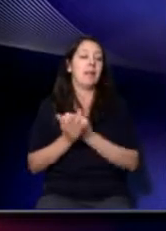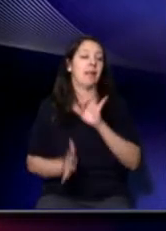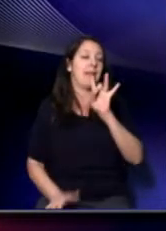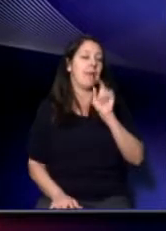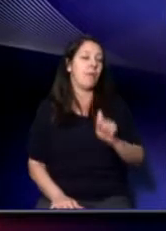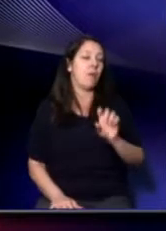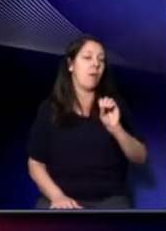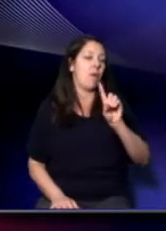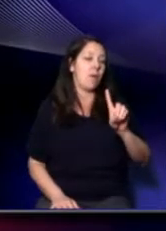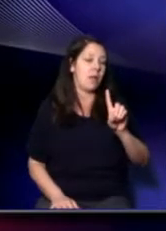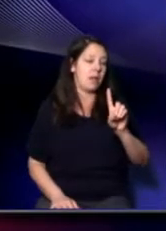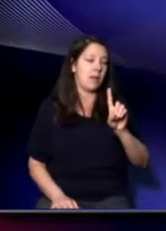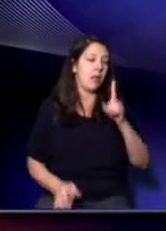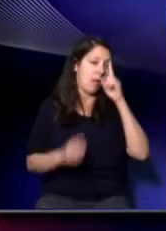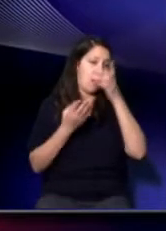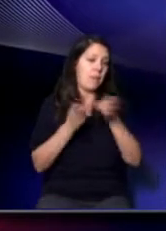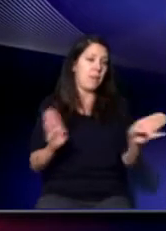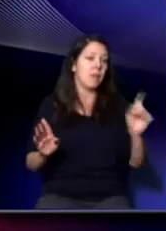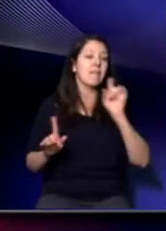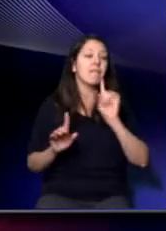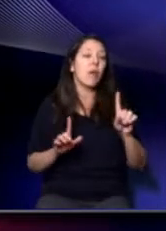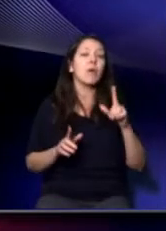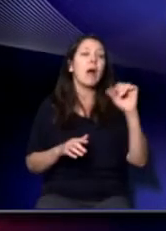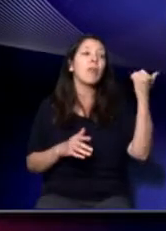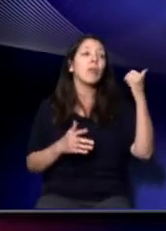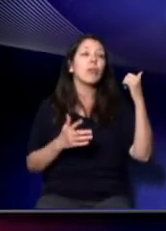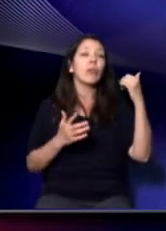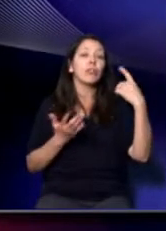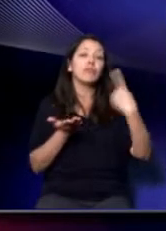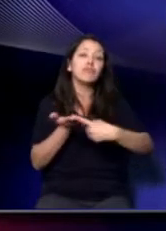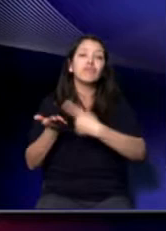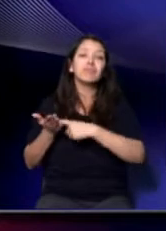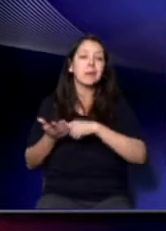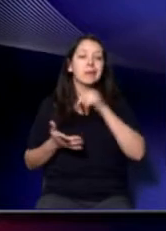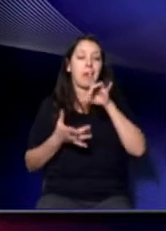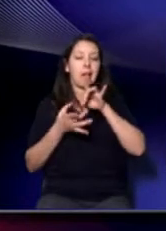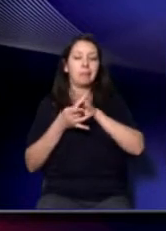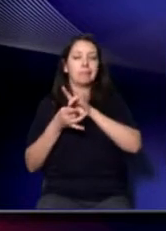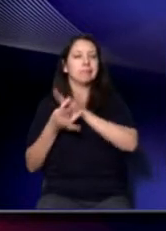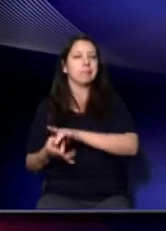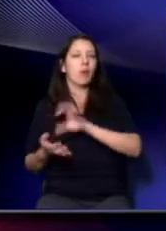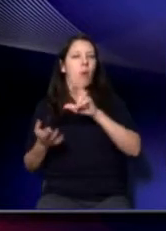8.01, call to the public for non-agenda items.